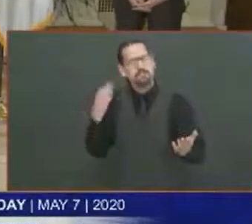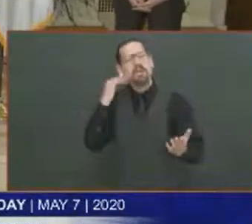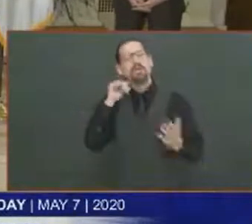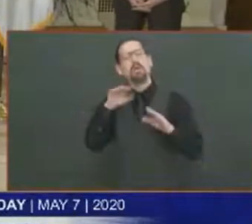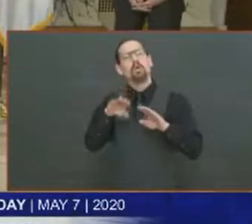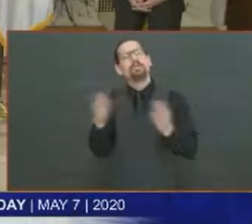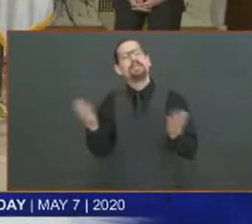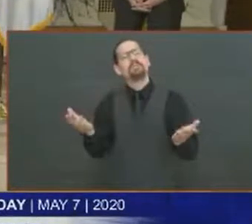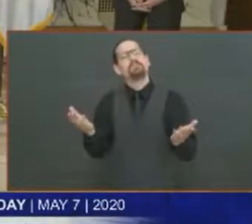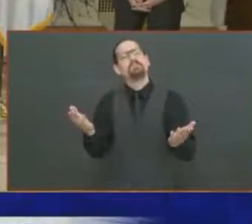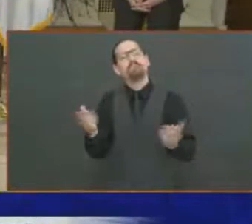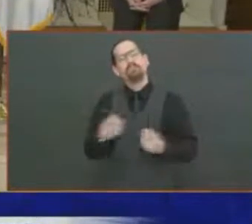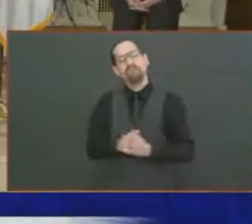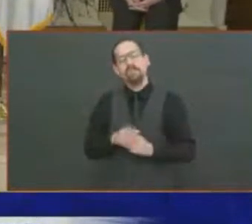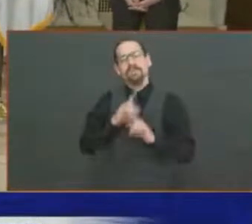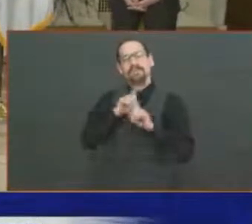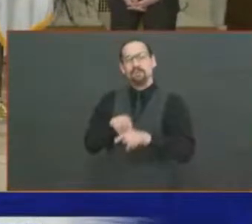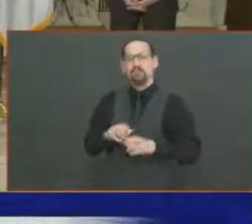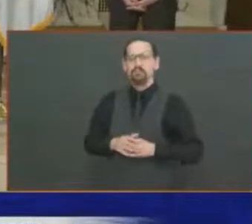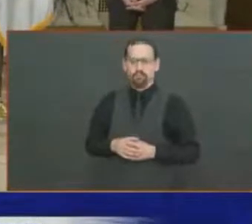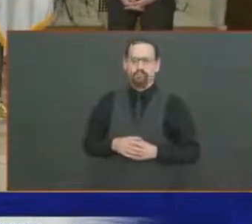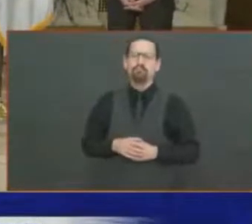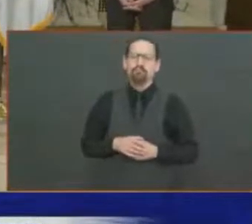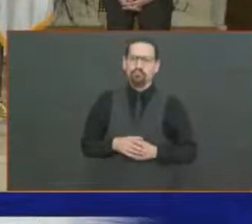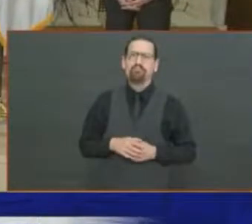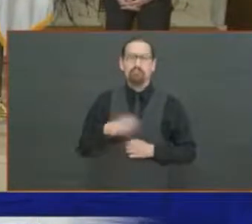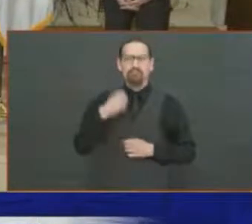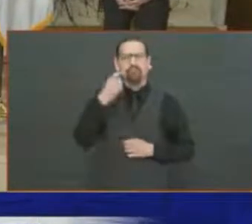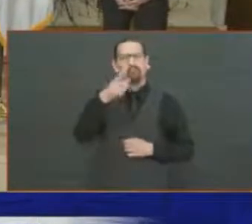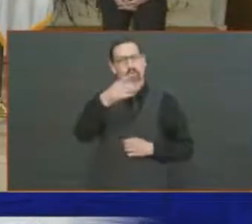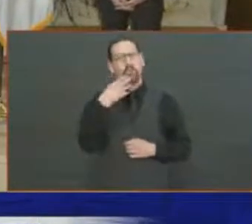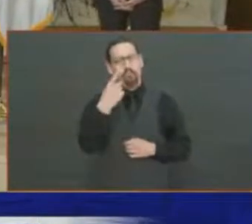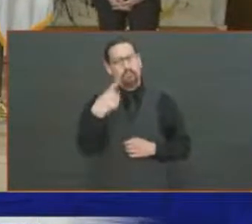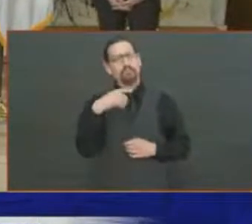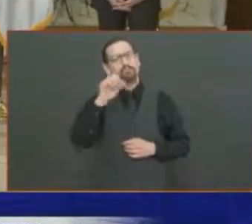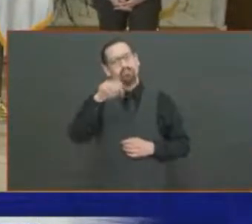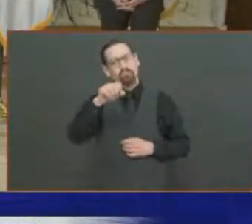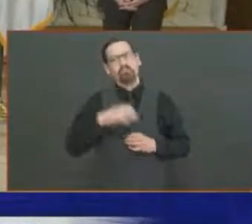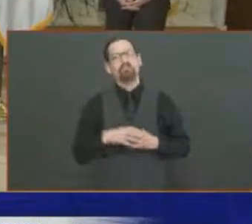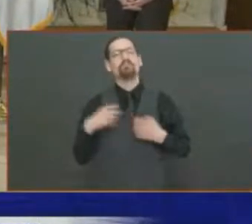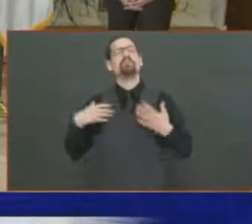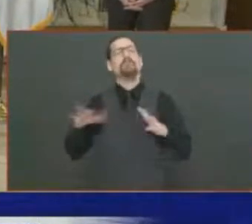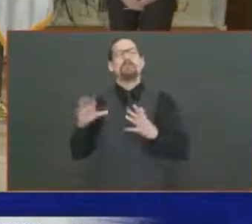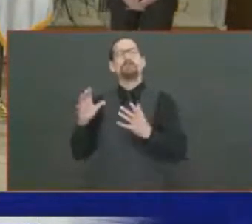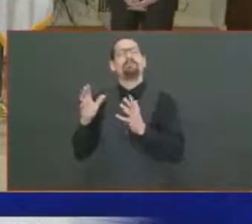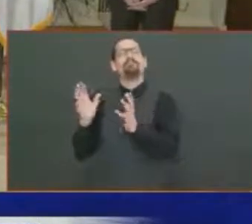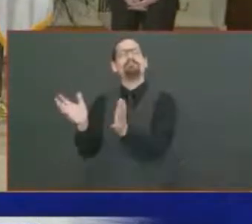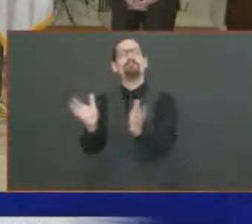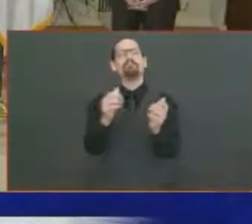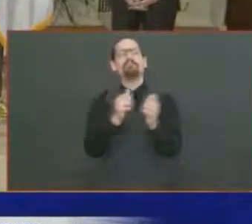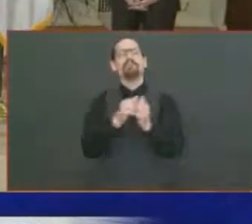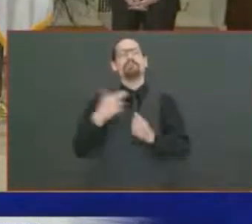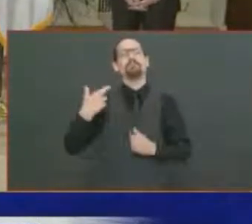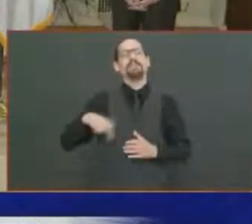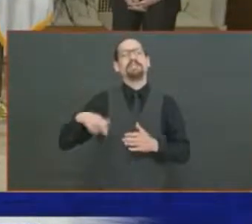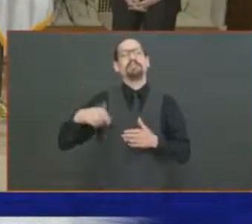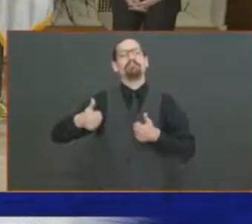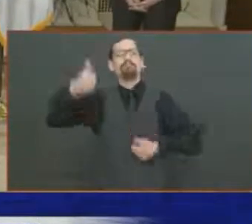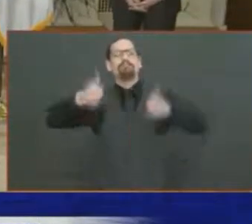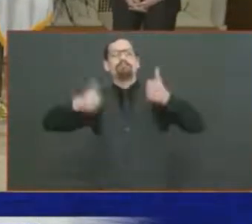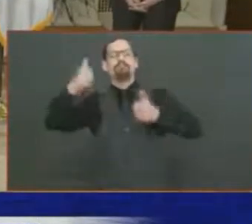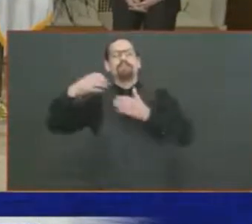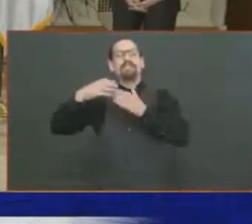to all faith leaders. I've decided to go for now with the five